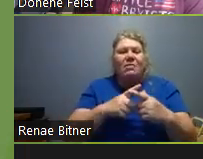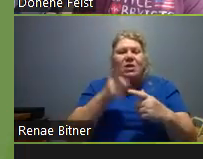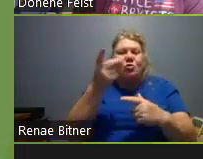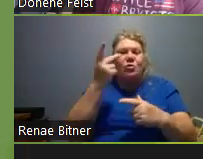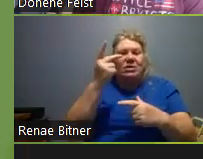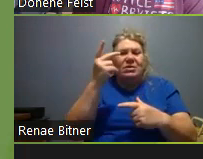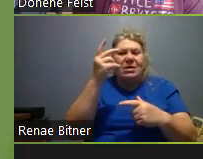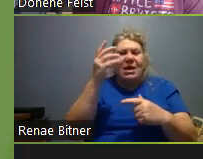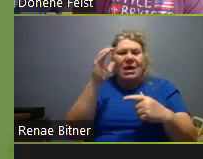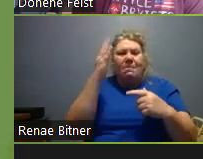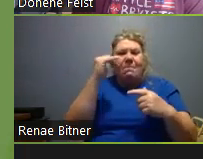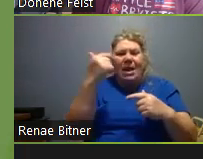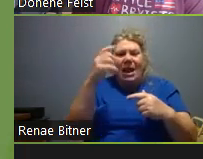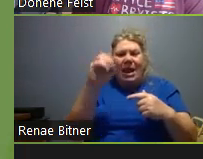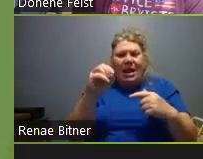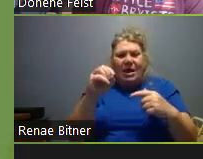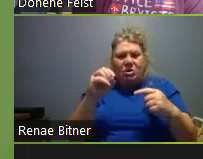it's broken out by age.